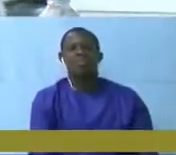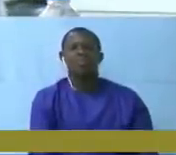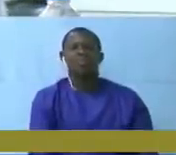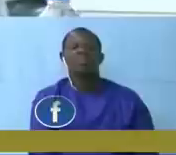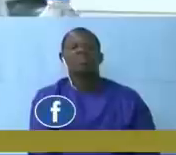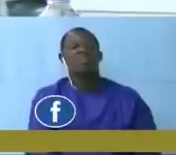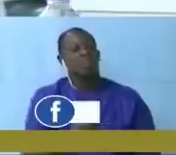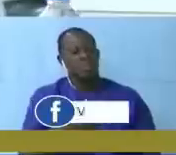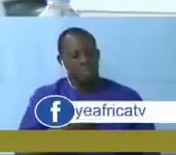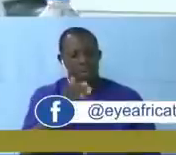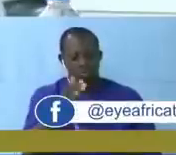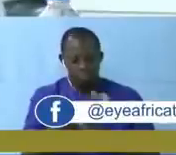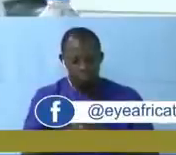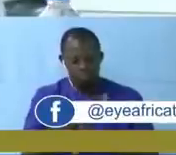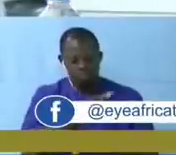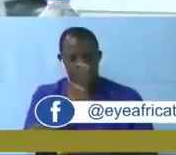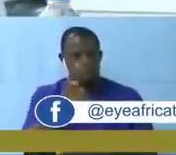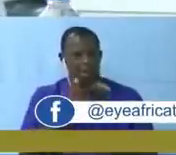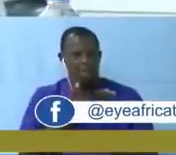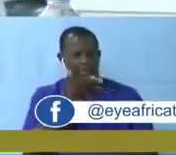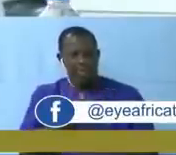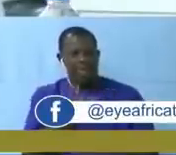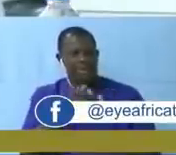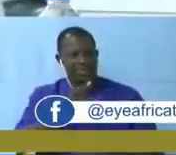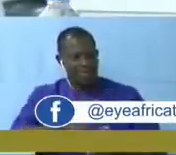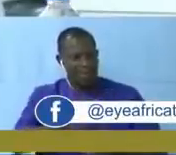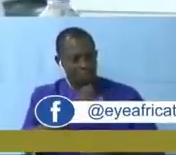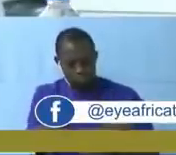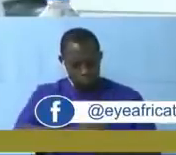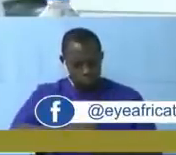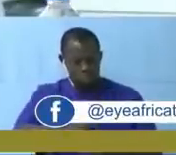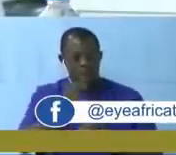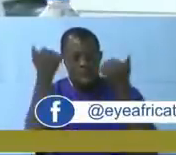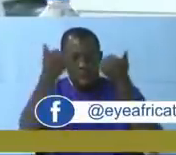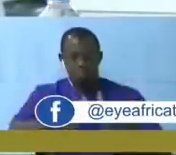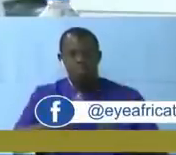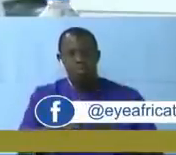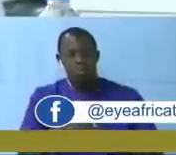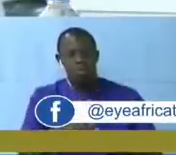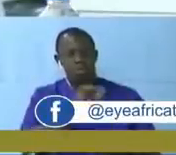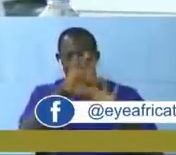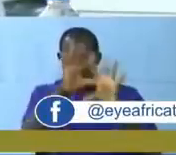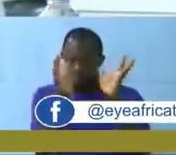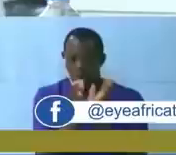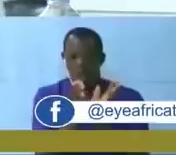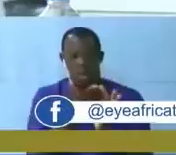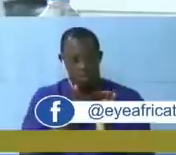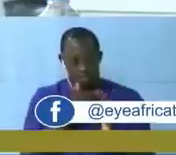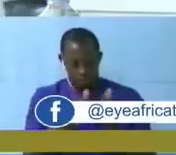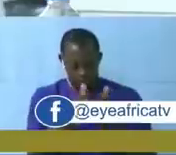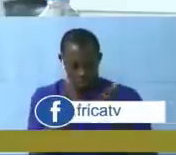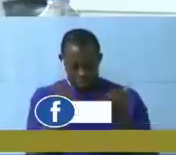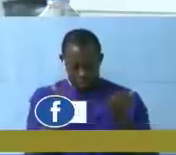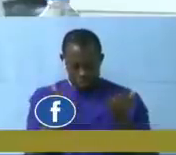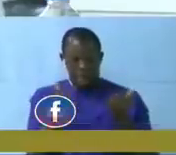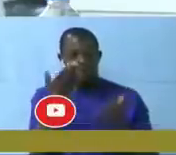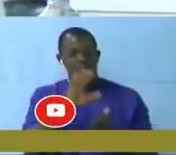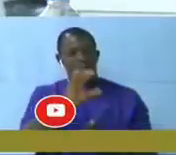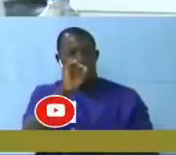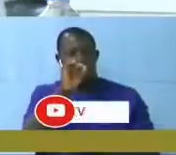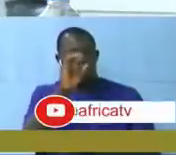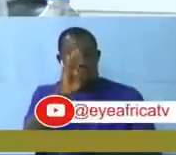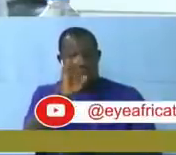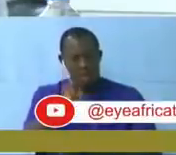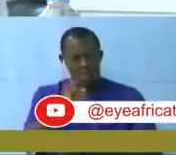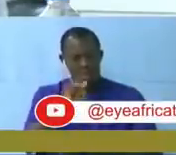I remember at the time, you know, phrases such as accountability, probity, etc.